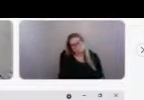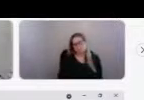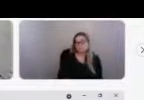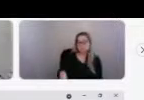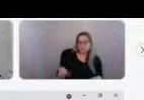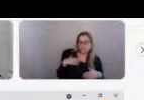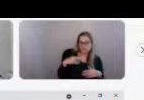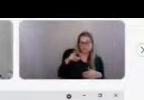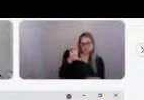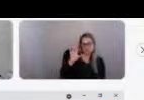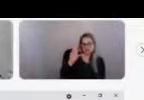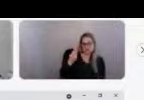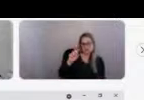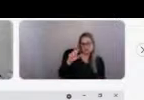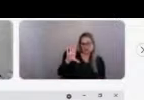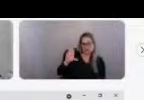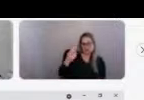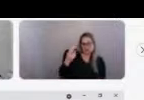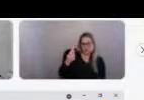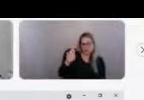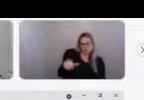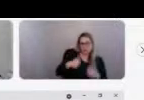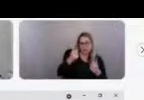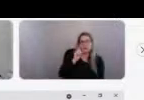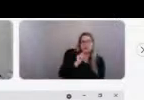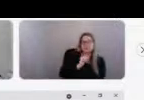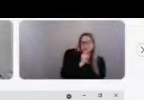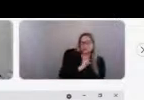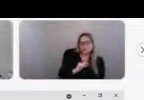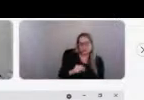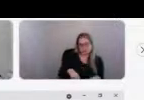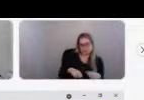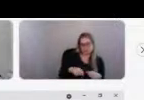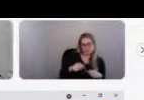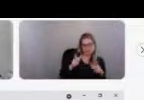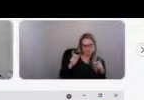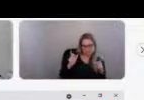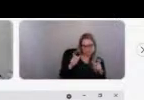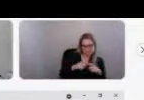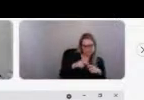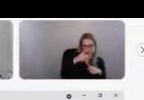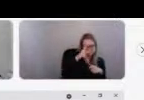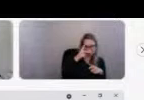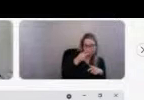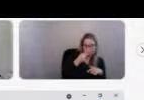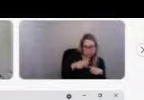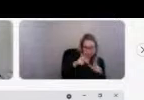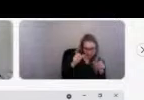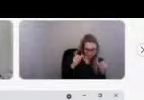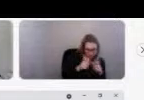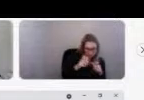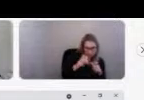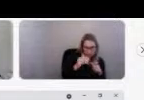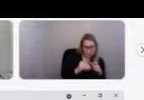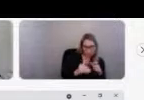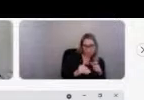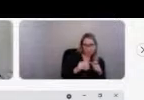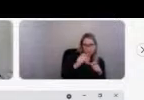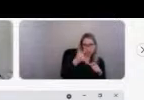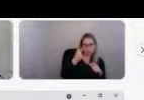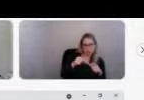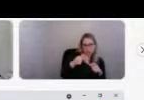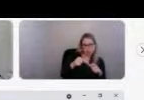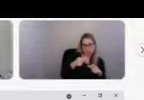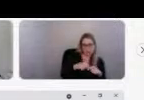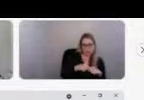okay my name is carol cherry i live in gilbert i'm in that little pink section that's right below the green